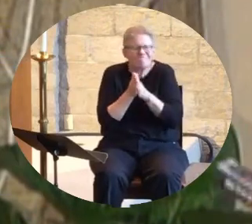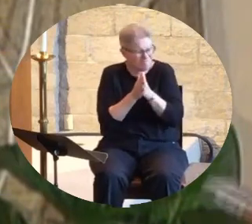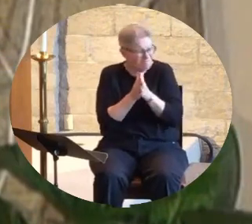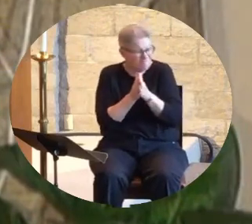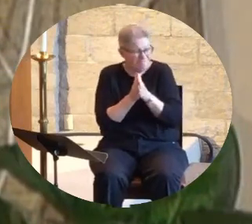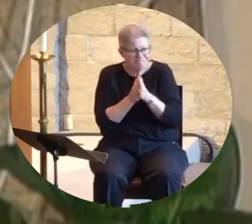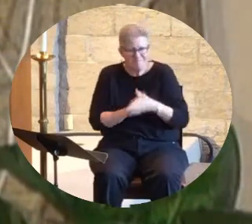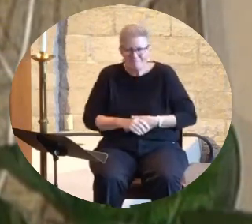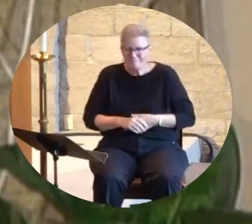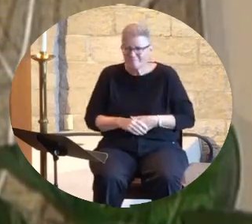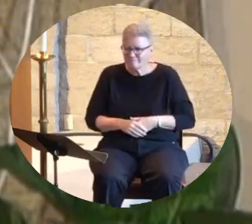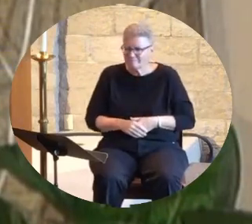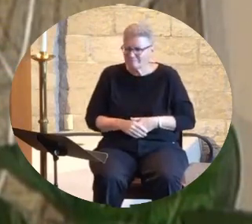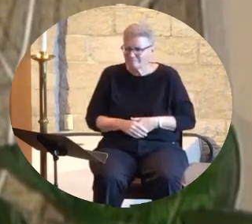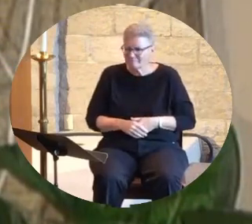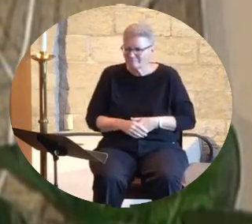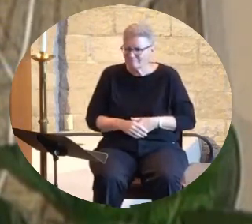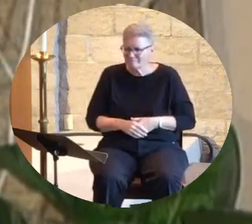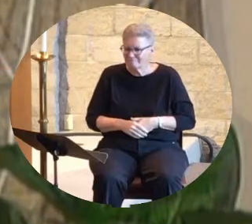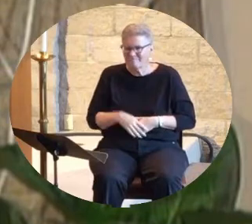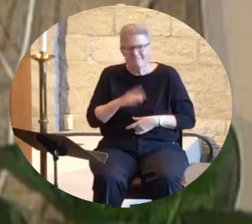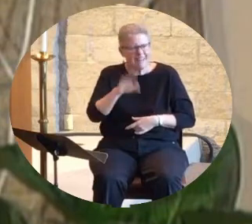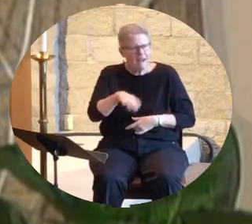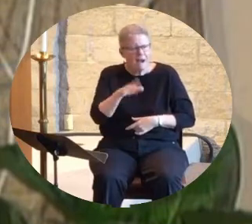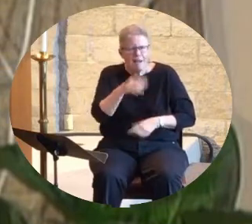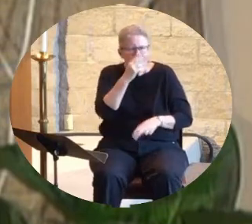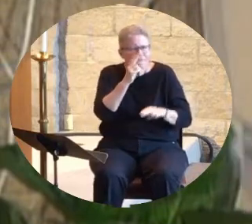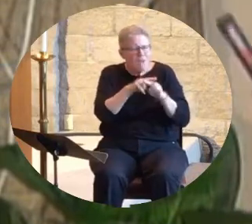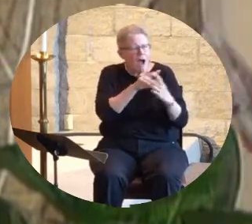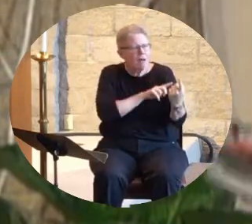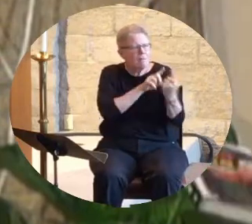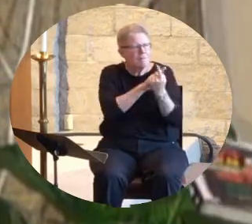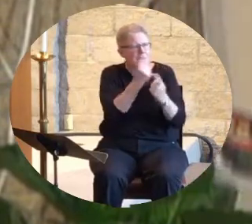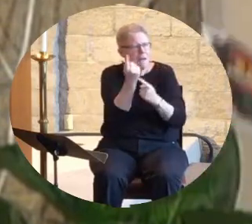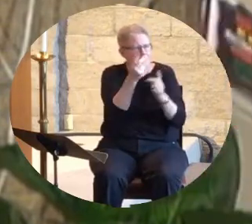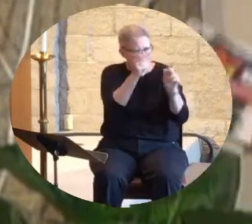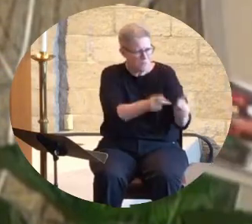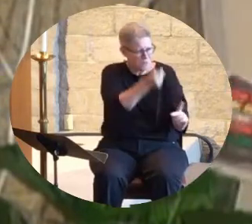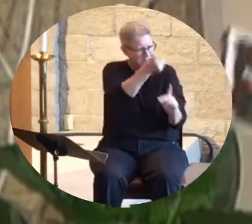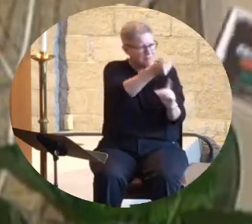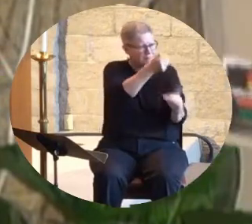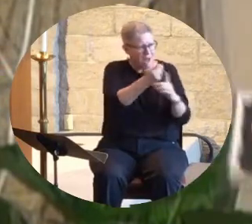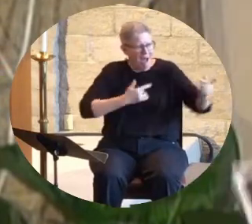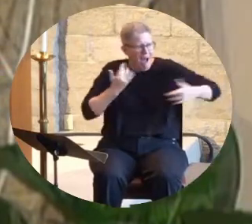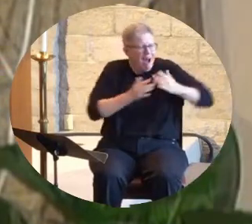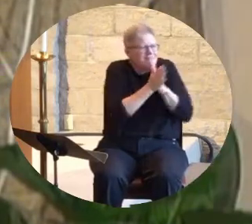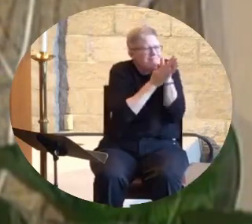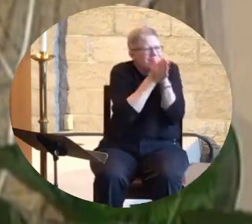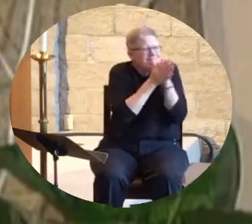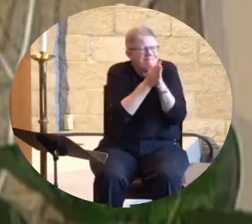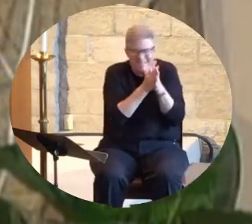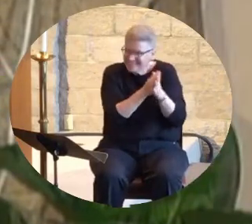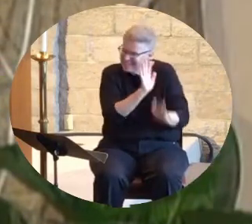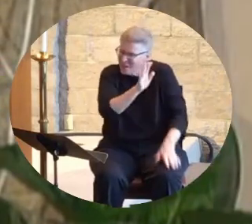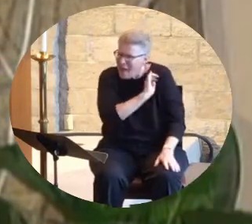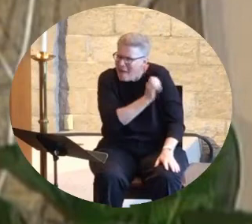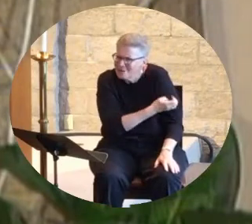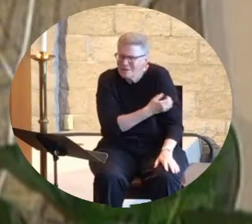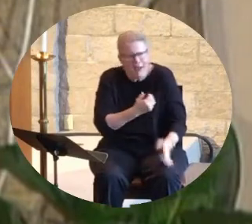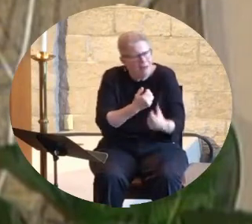Don't you love an enthusiastic person? Don't you enjoy the energy of an enthusiastic person? I